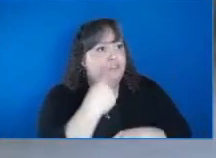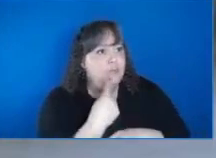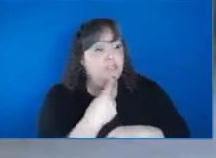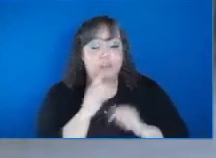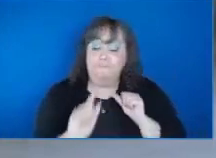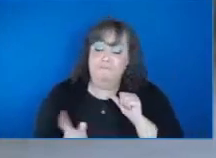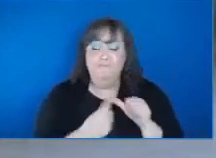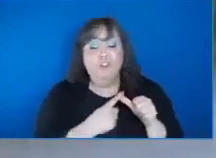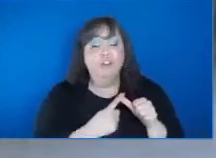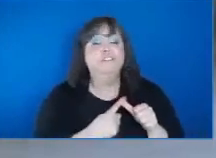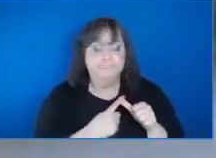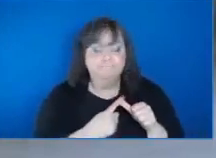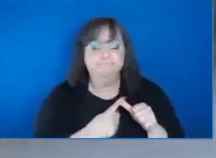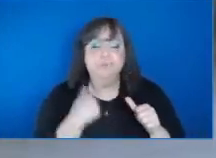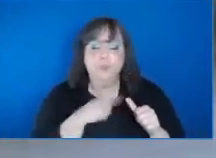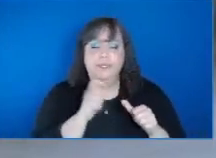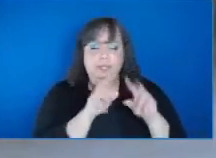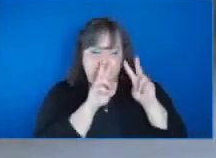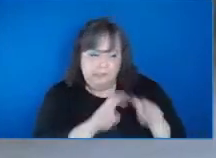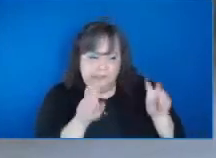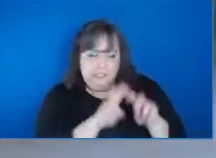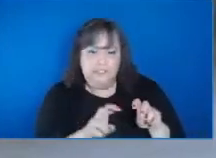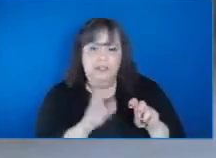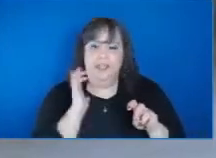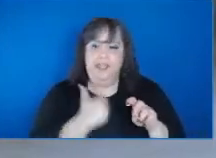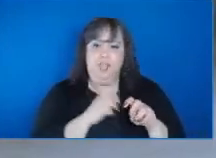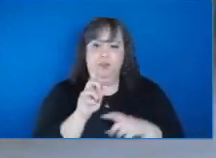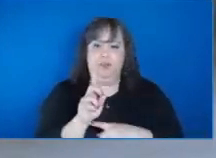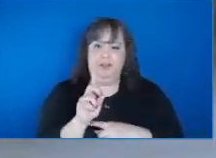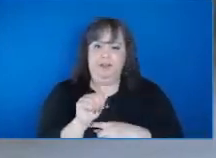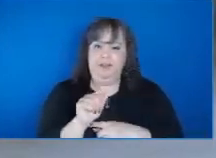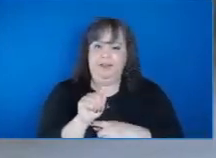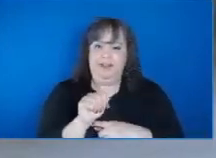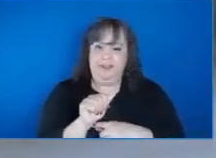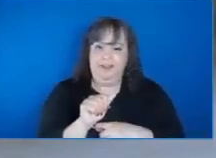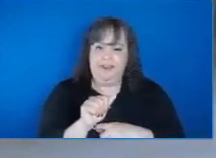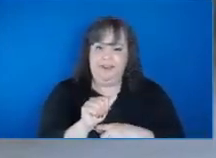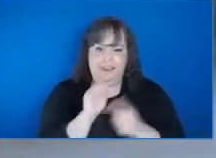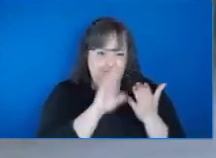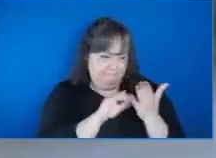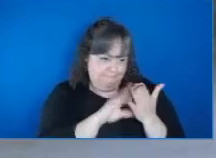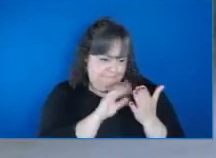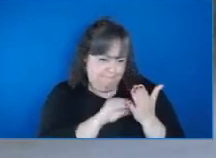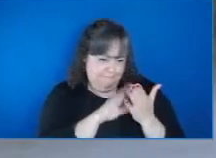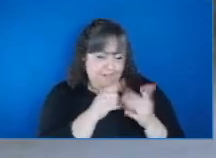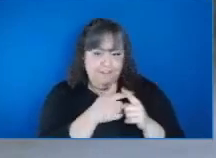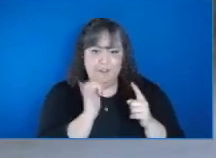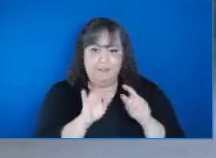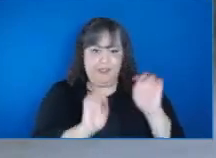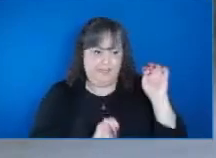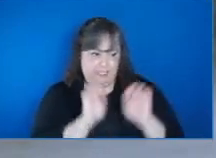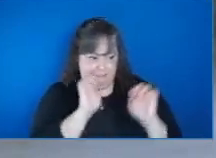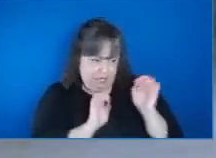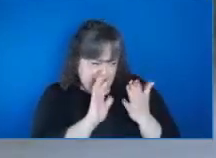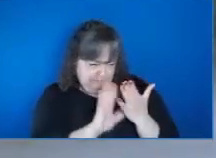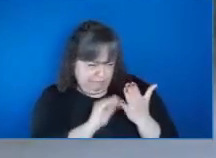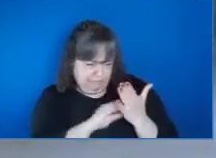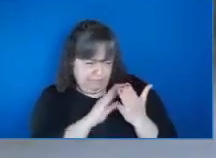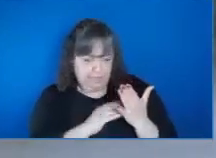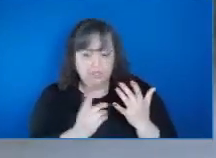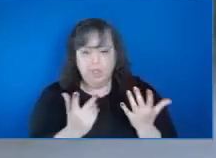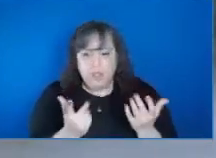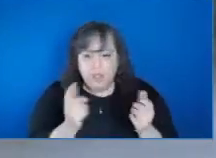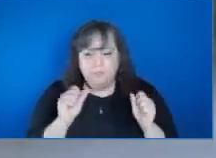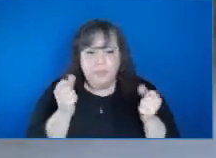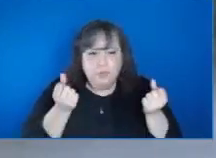to assess the data. We really need to learn from this experiment. We need to learn and understand, number one, how